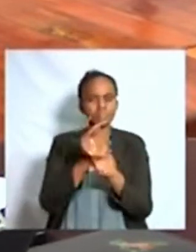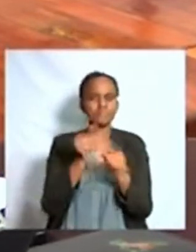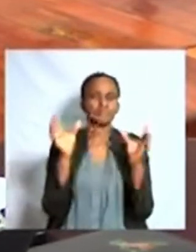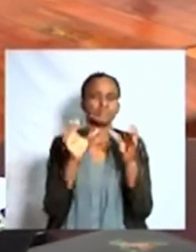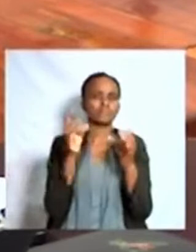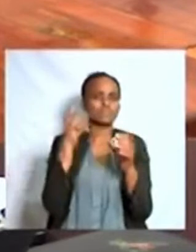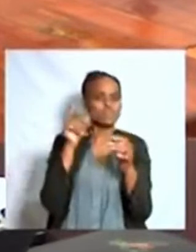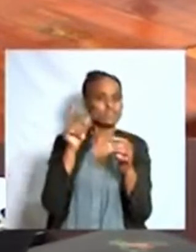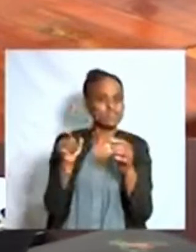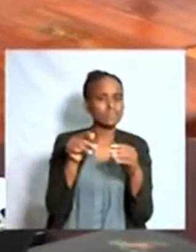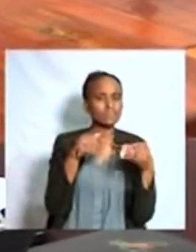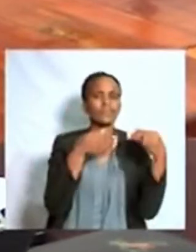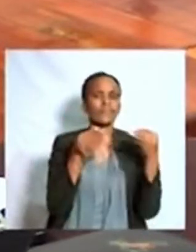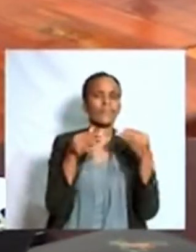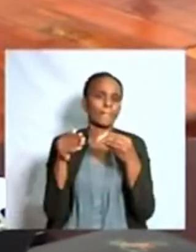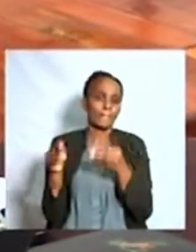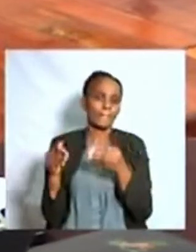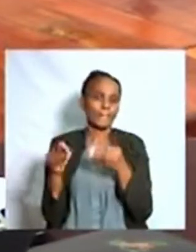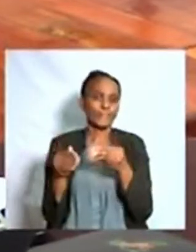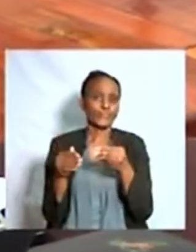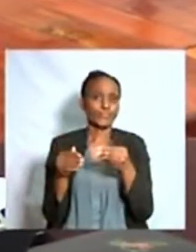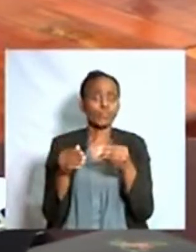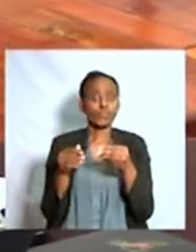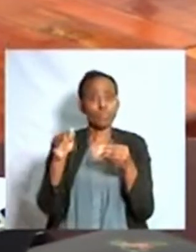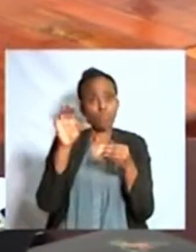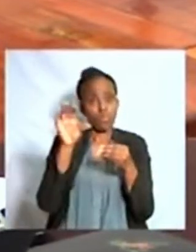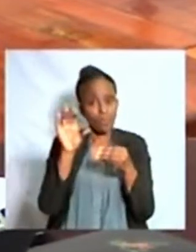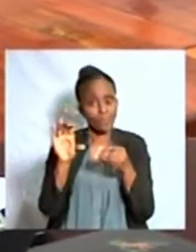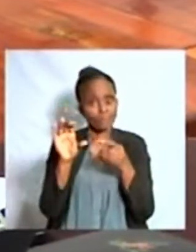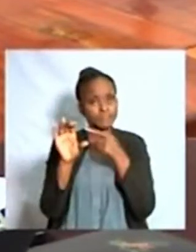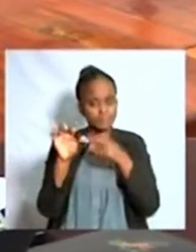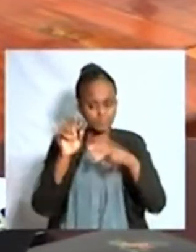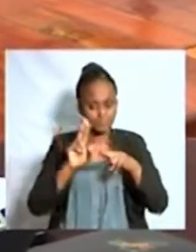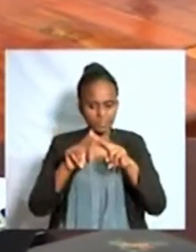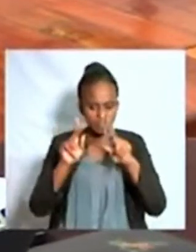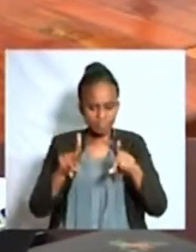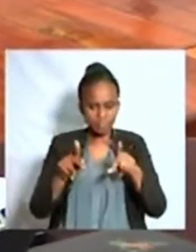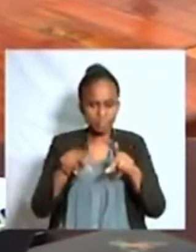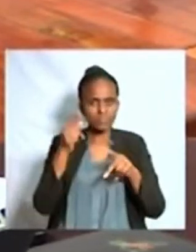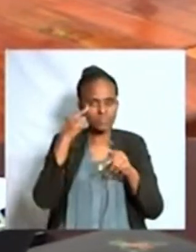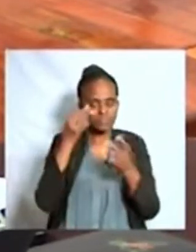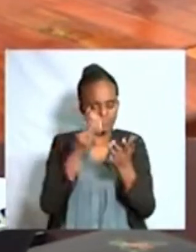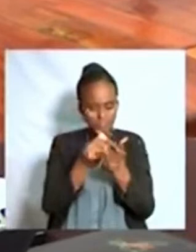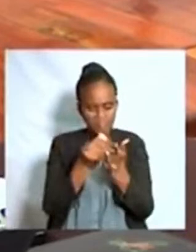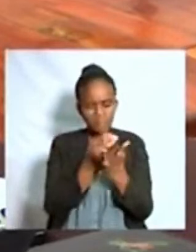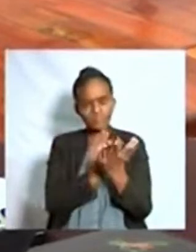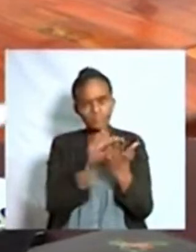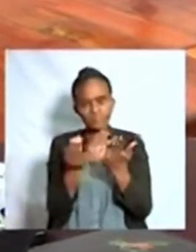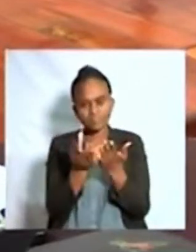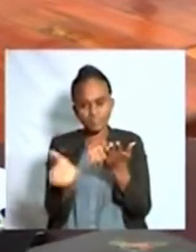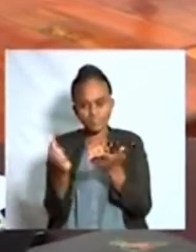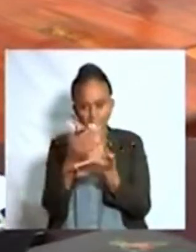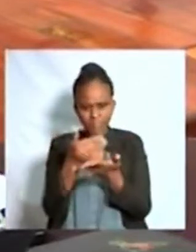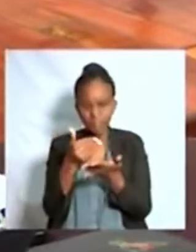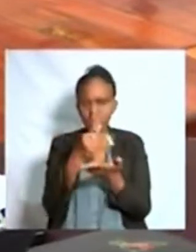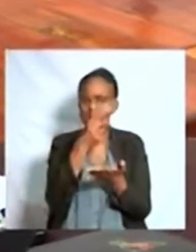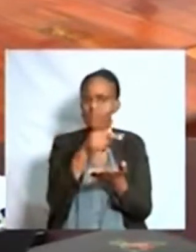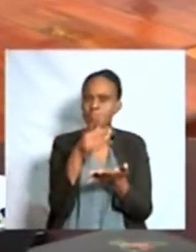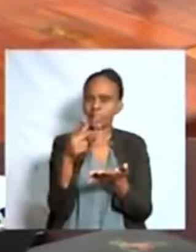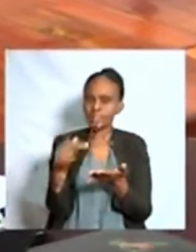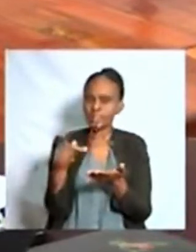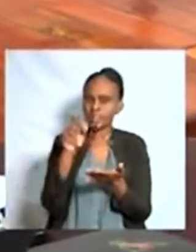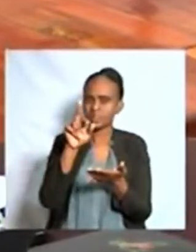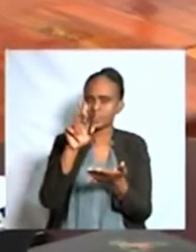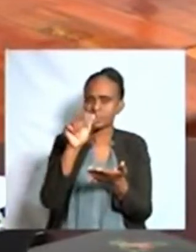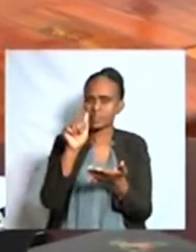for satellite markets. Serial C, Chair, is accounting for revenue, failure to collect property rates. The